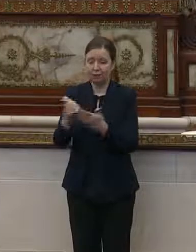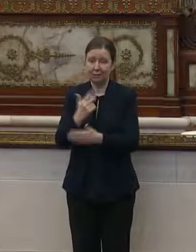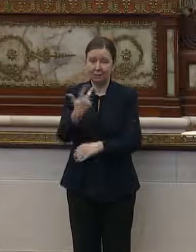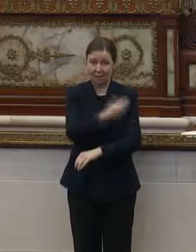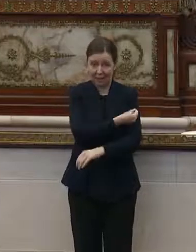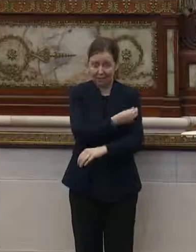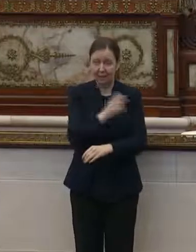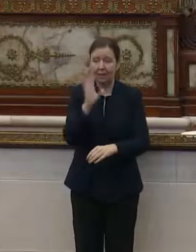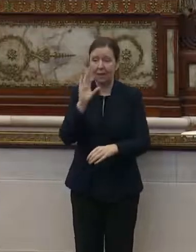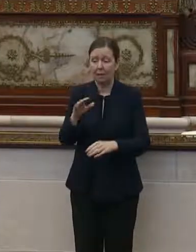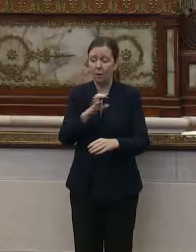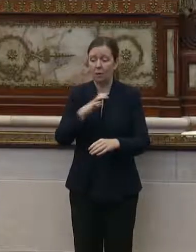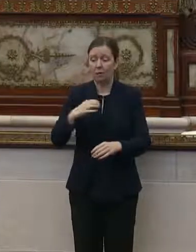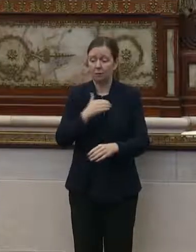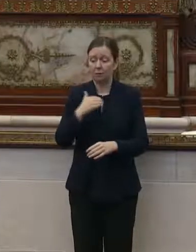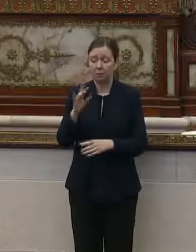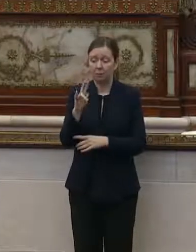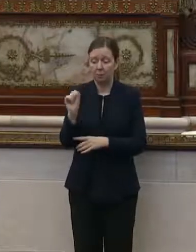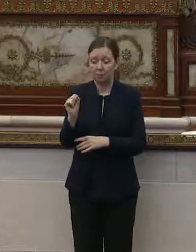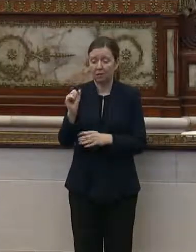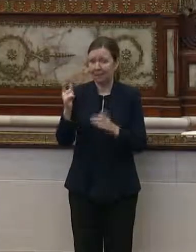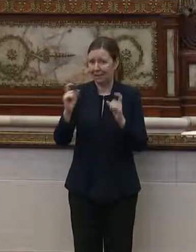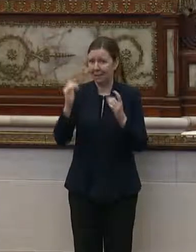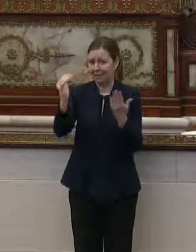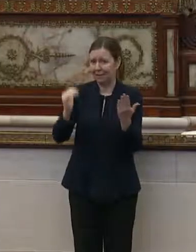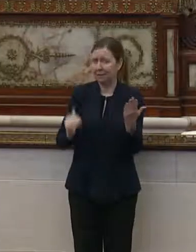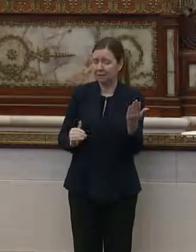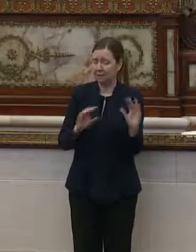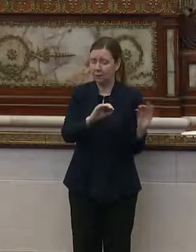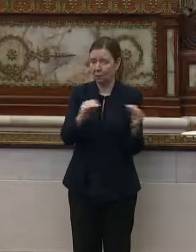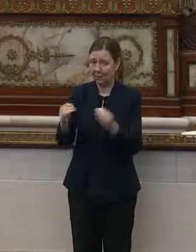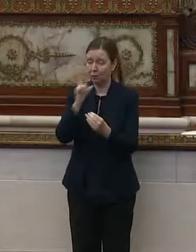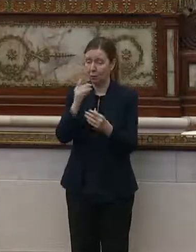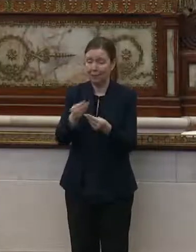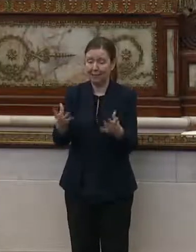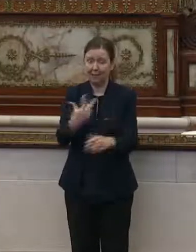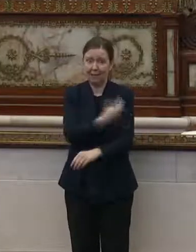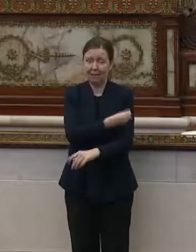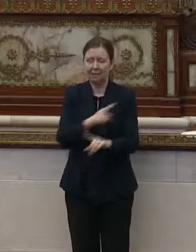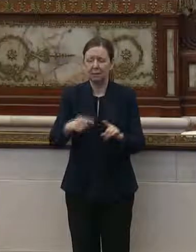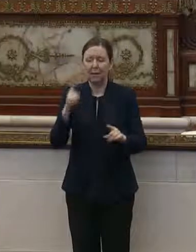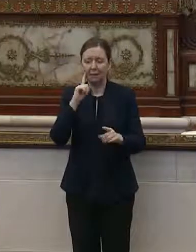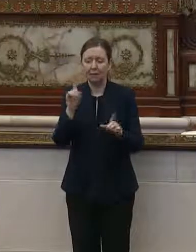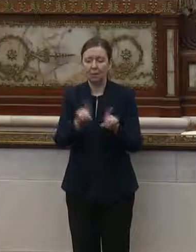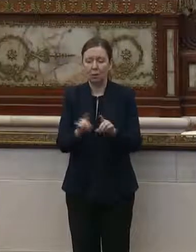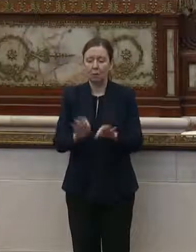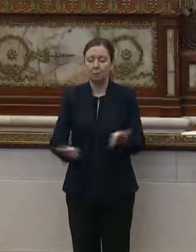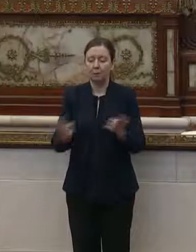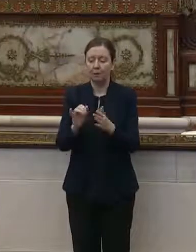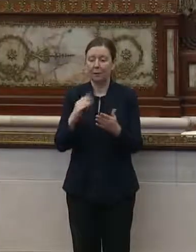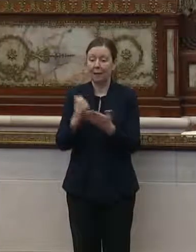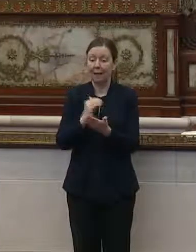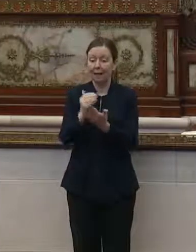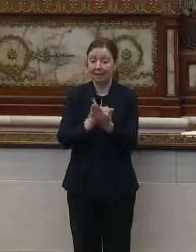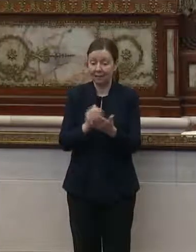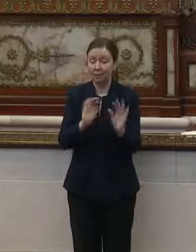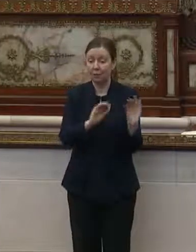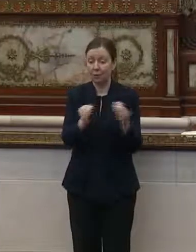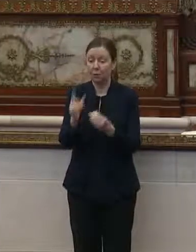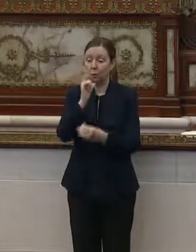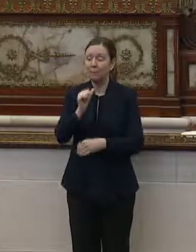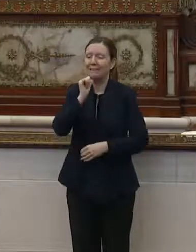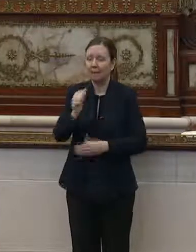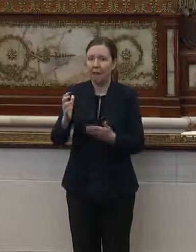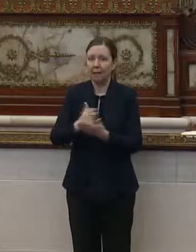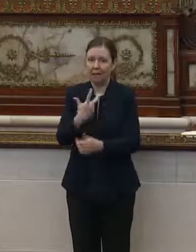vaccine, and I know Councilmember Brooks asked you to give us a list of the organizations who are giving vaccines, but I think it's also important that we get a list of the organizations who didn't